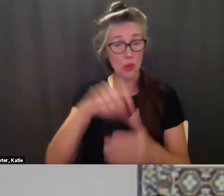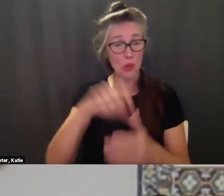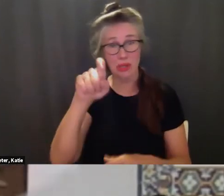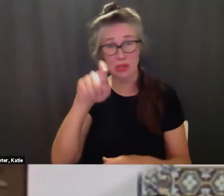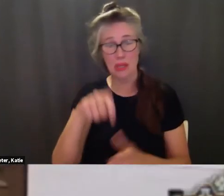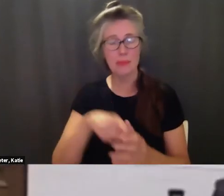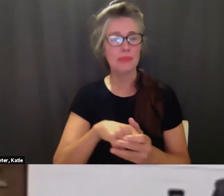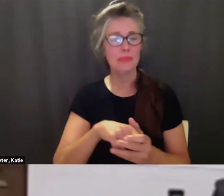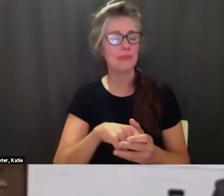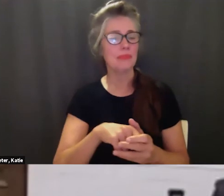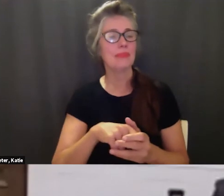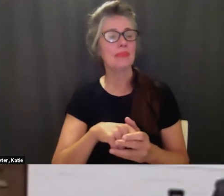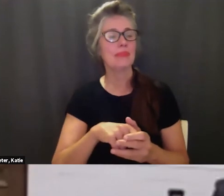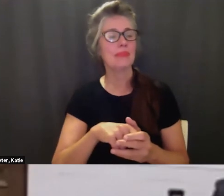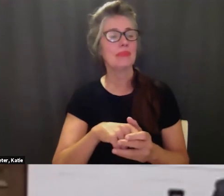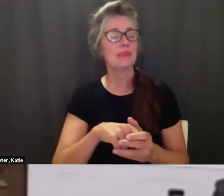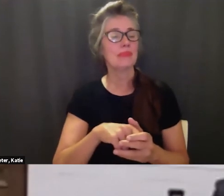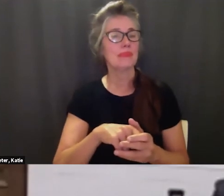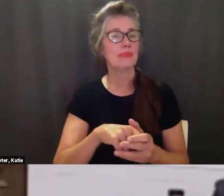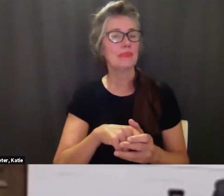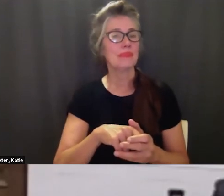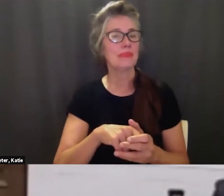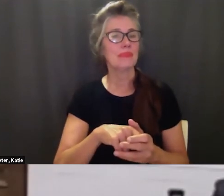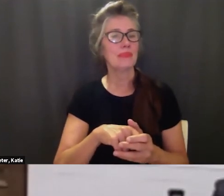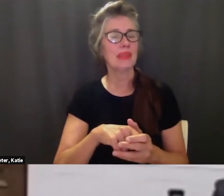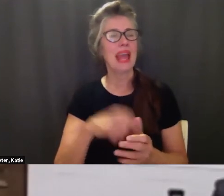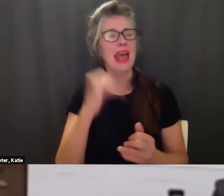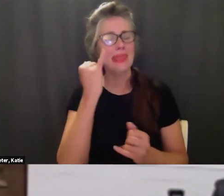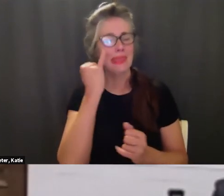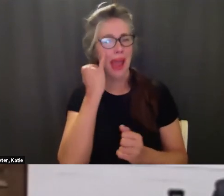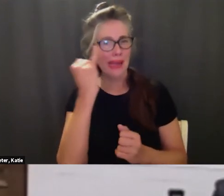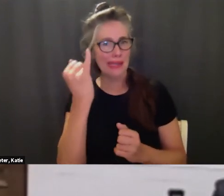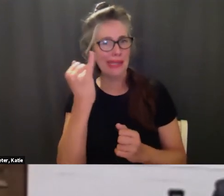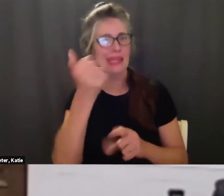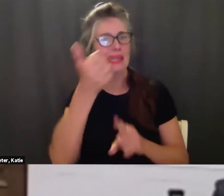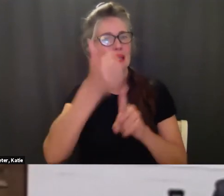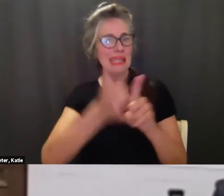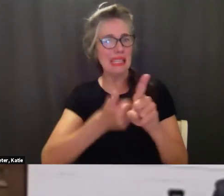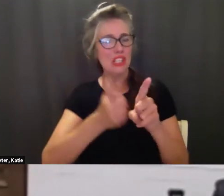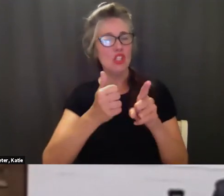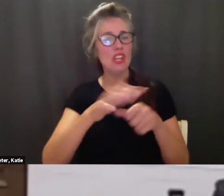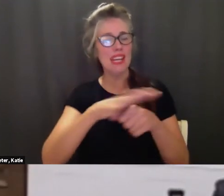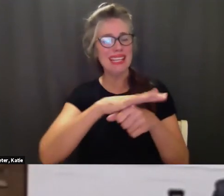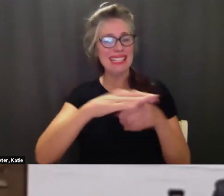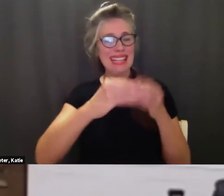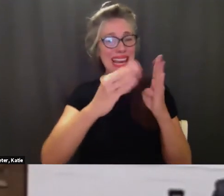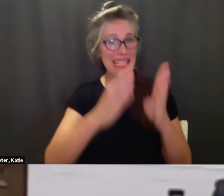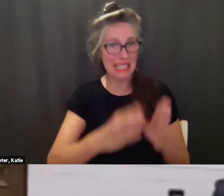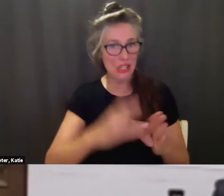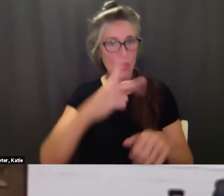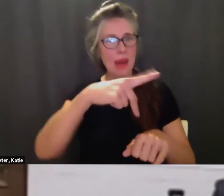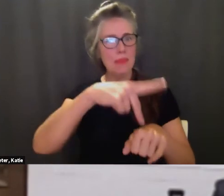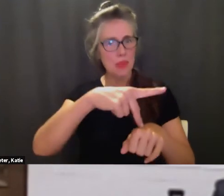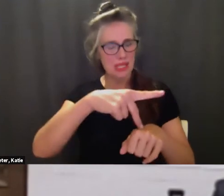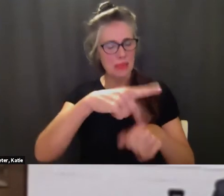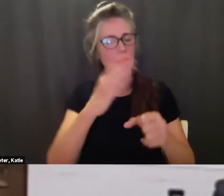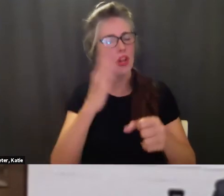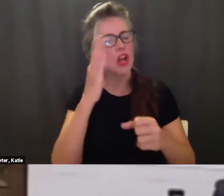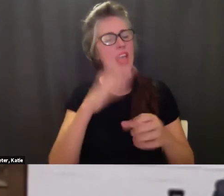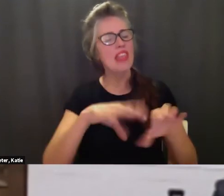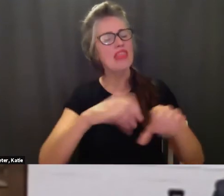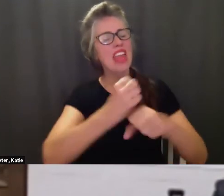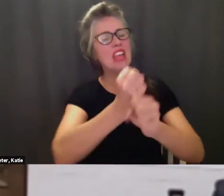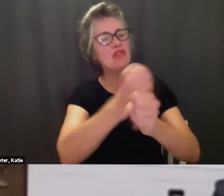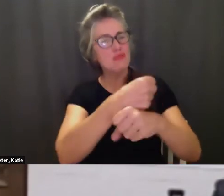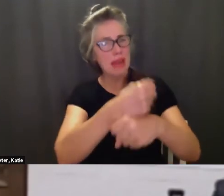is that the principals or the site leaders create their action plans along with their site plans, and so it would be